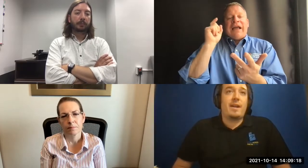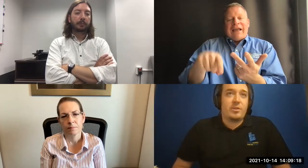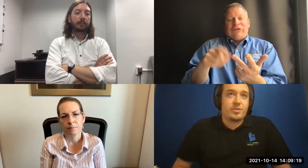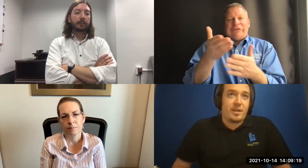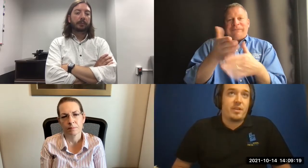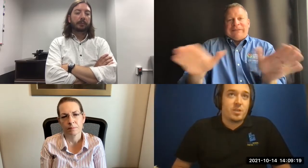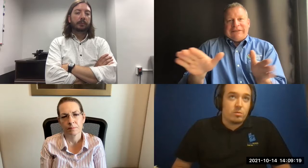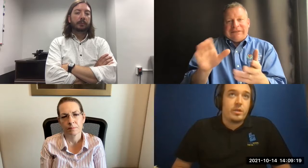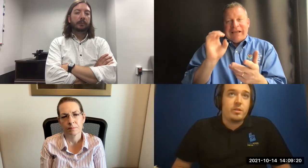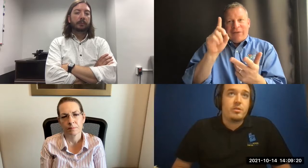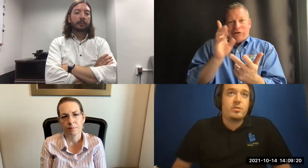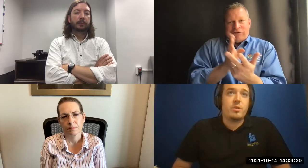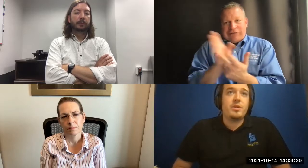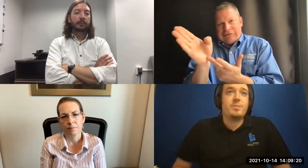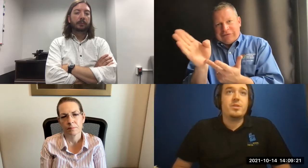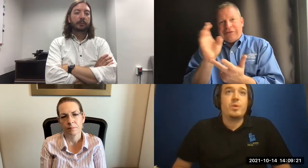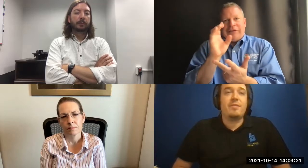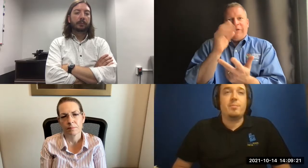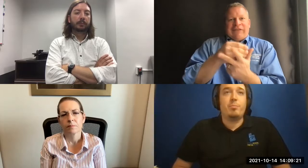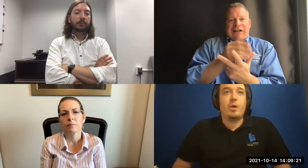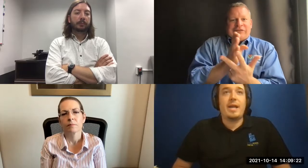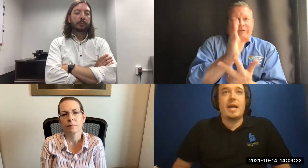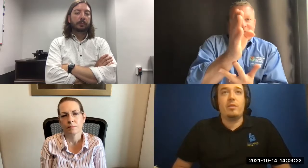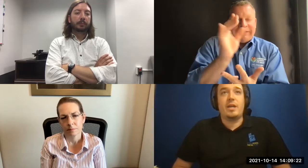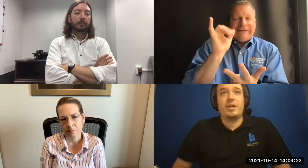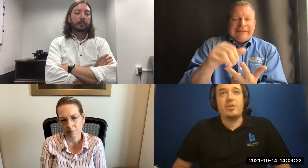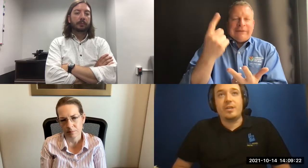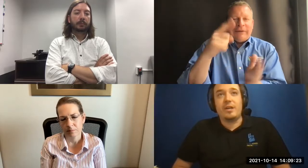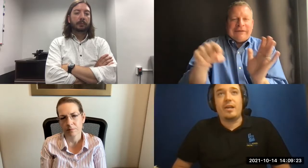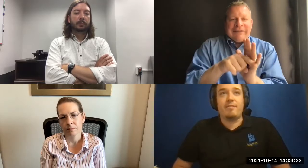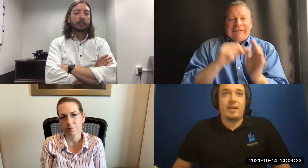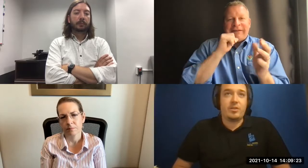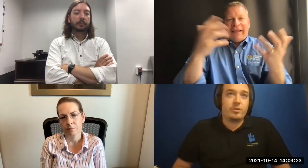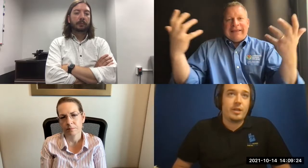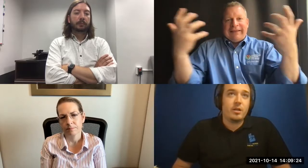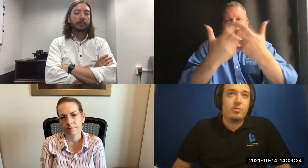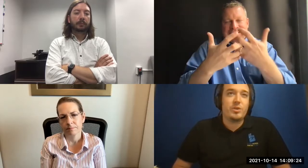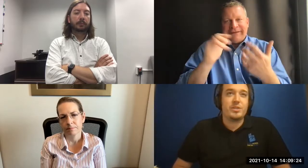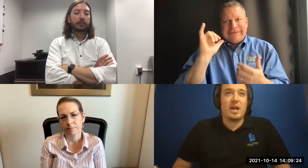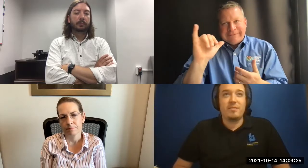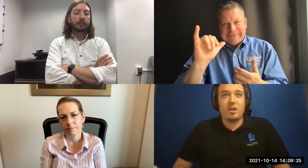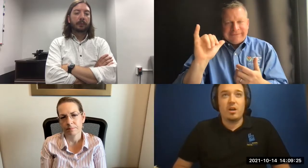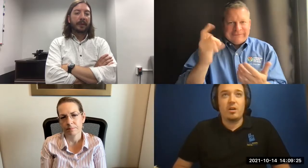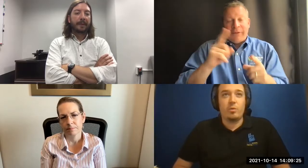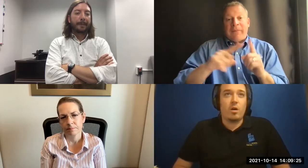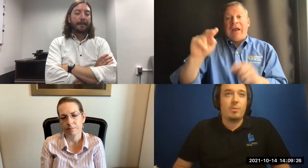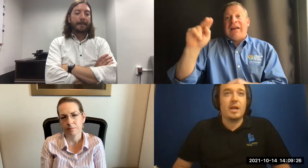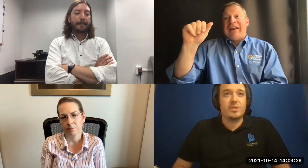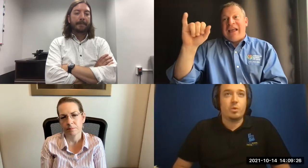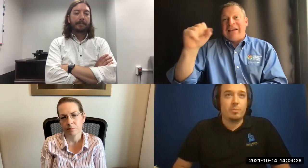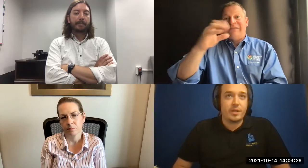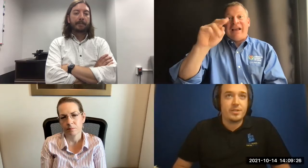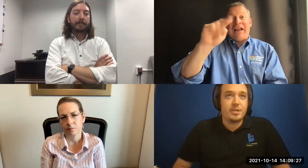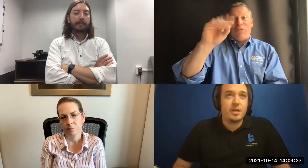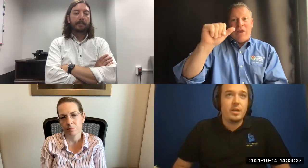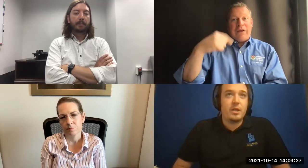for the financial side of things only. So this means we have to break out the educational data and the financial data, which is kind of a con. It wouldn't all be housed